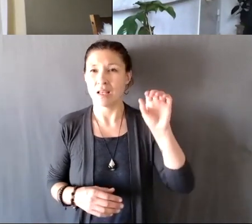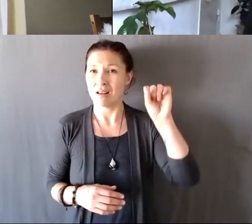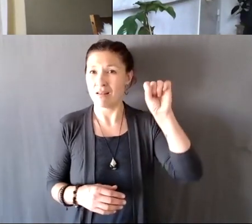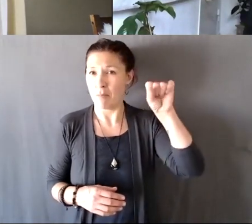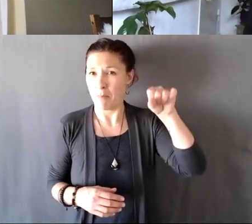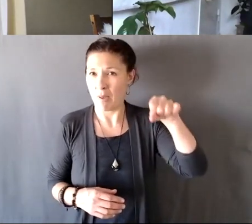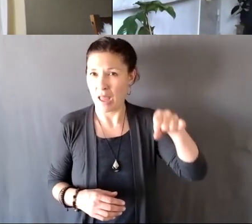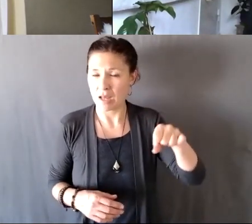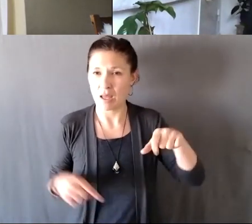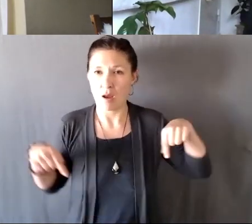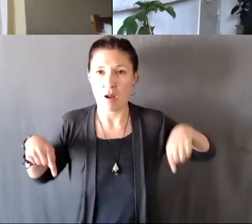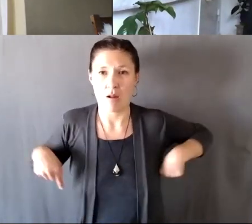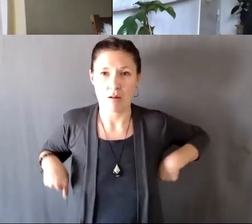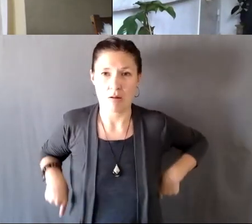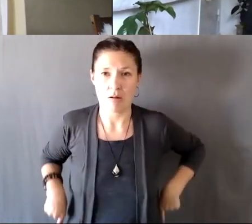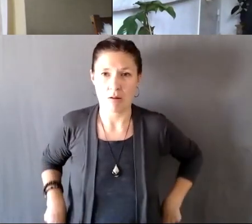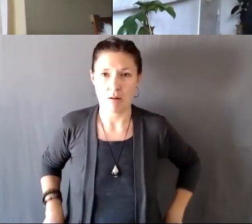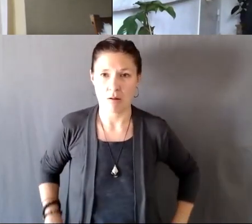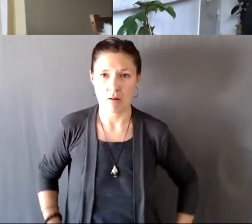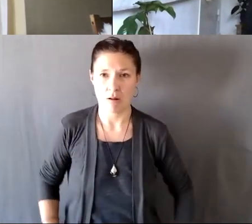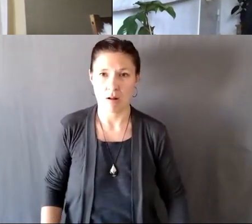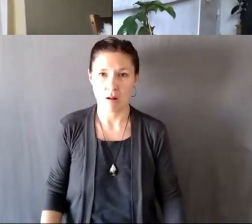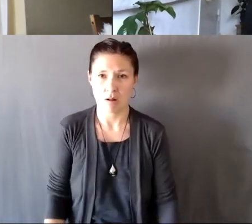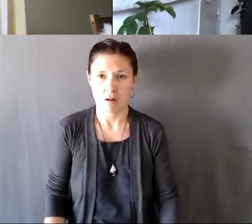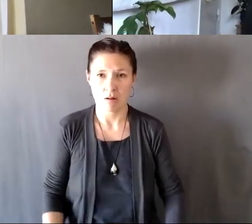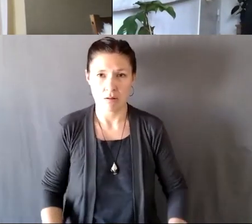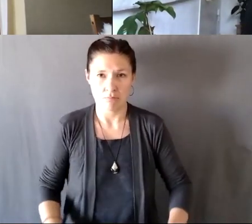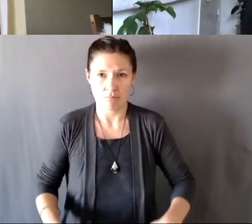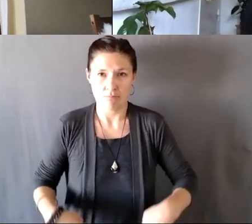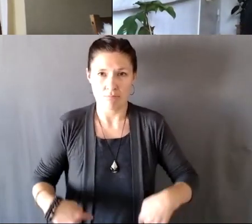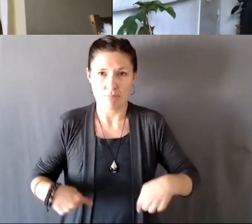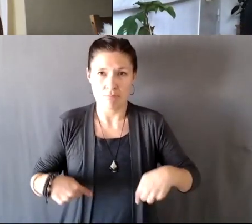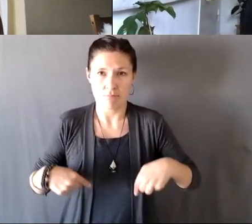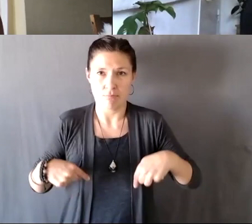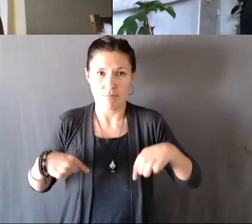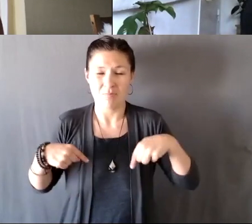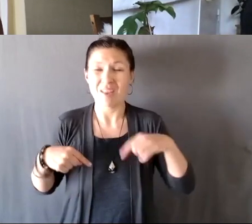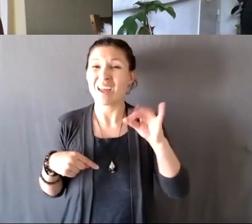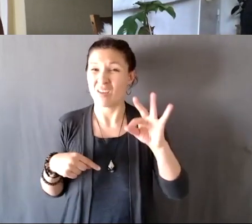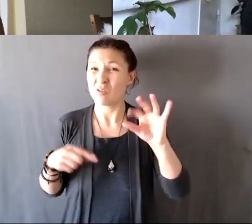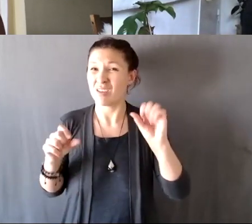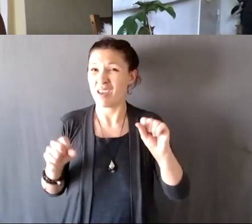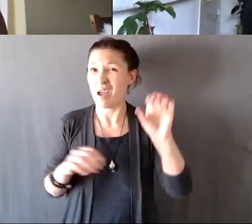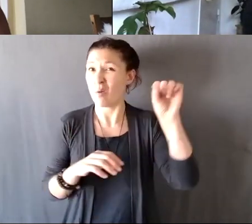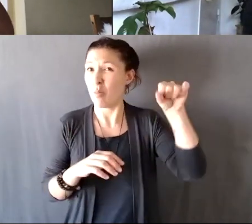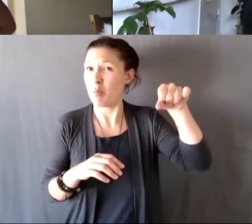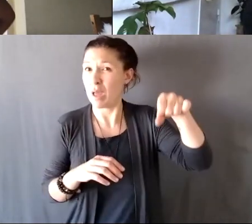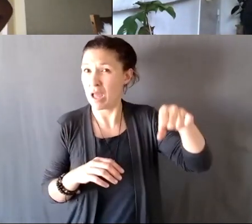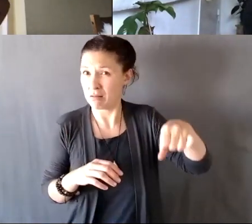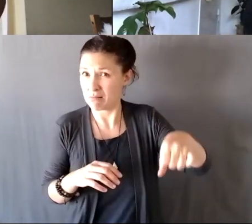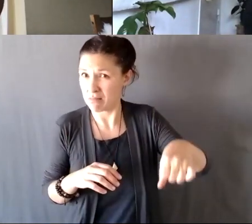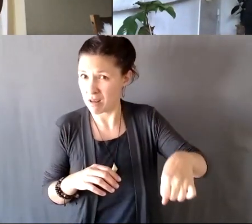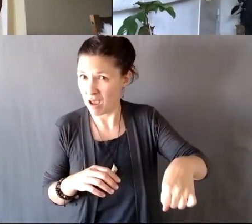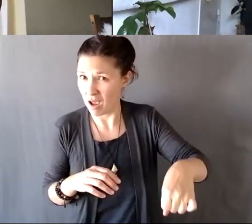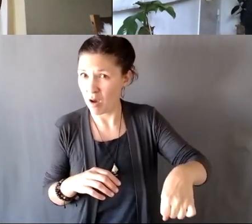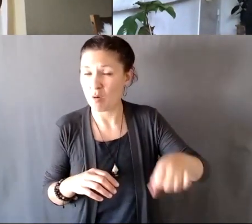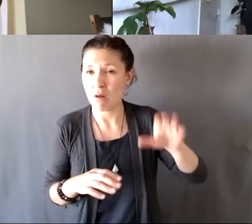Moving all the way down to the heels, if it's available to you. Moving around the front of the